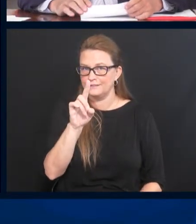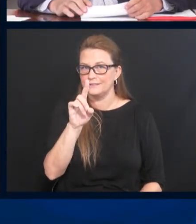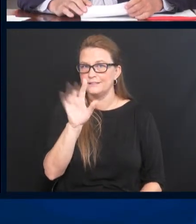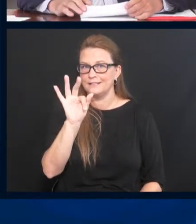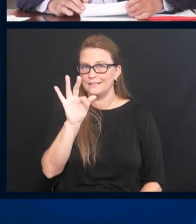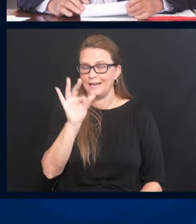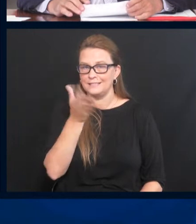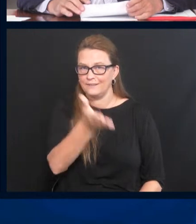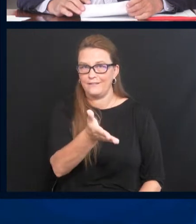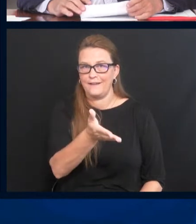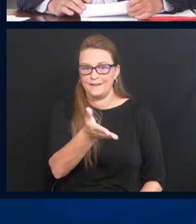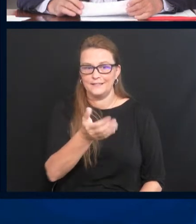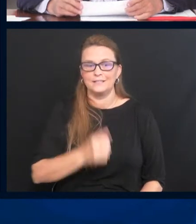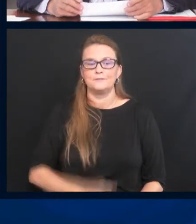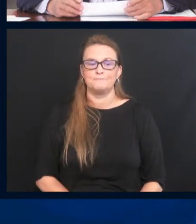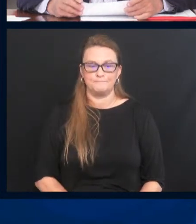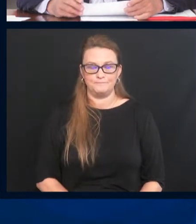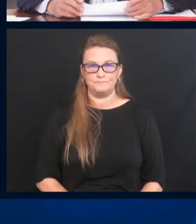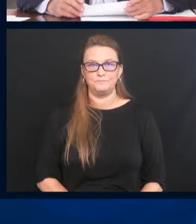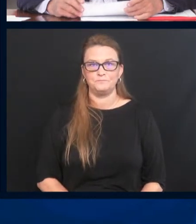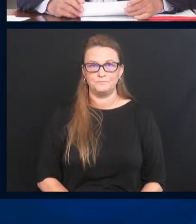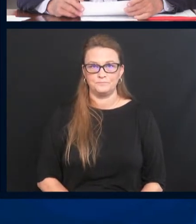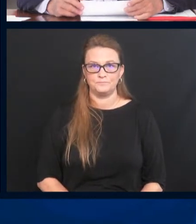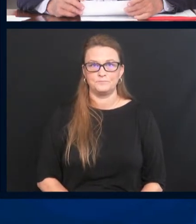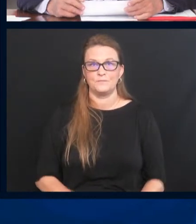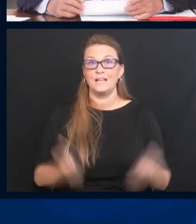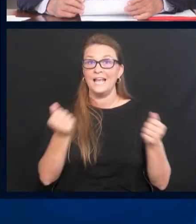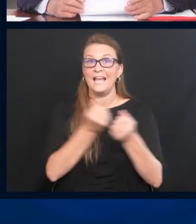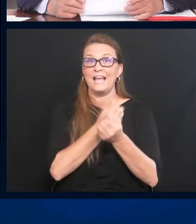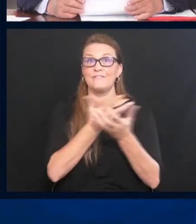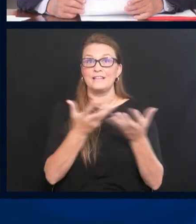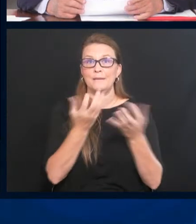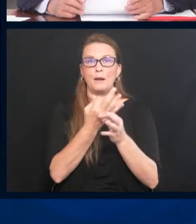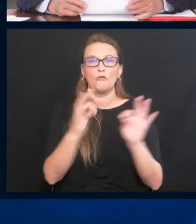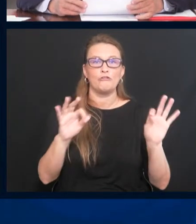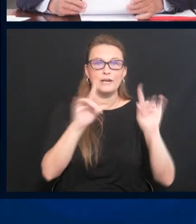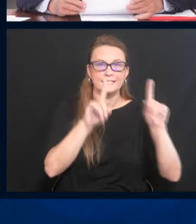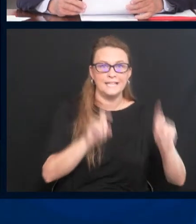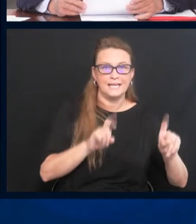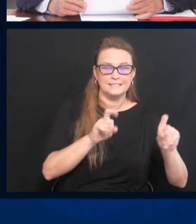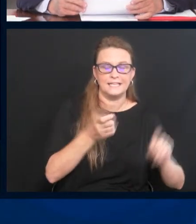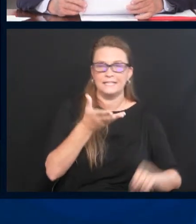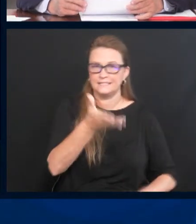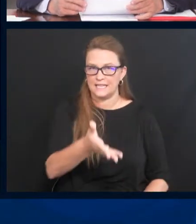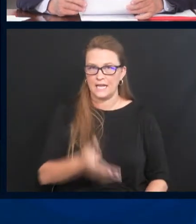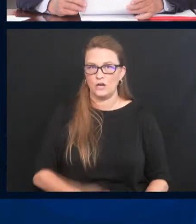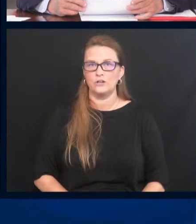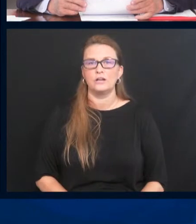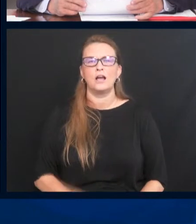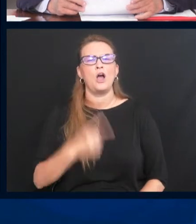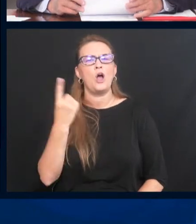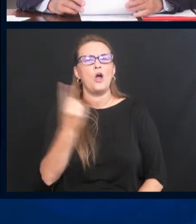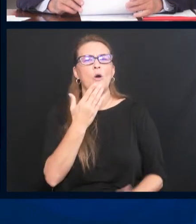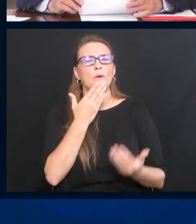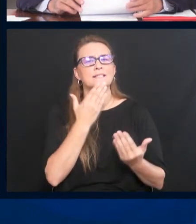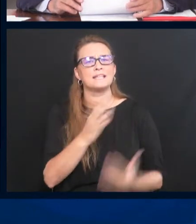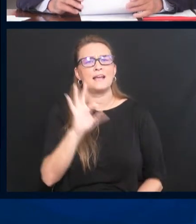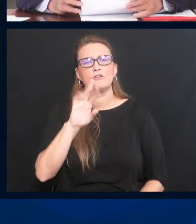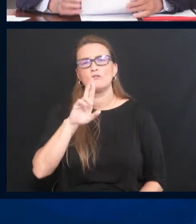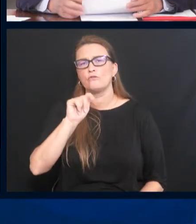COVID-19 line and everything. All the stuff about the free testing is all there. Again, I want to always thank Frith